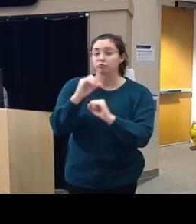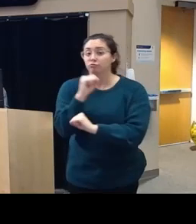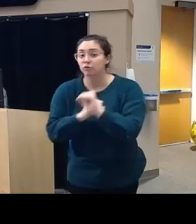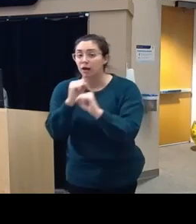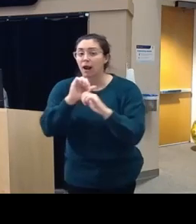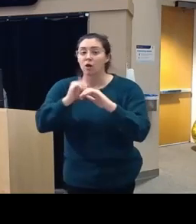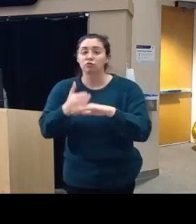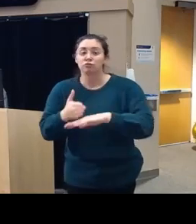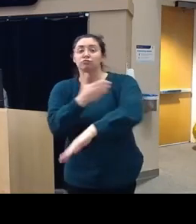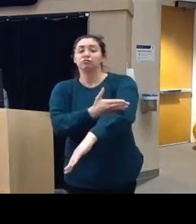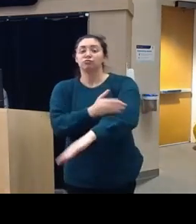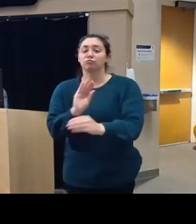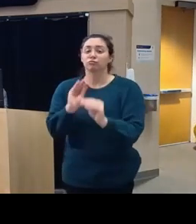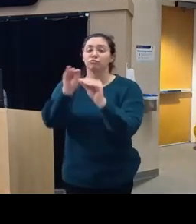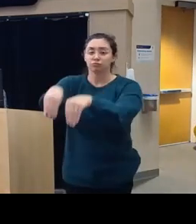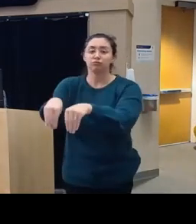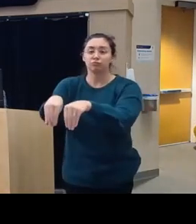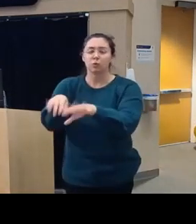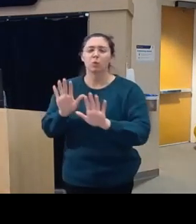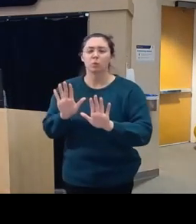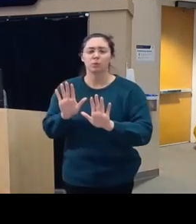to more widely implementing